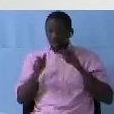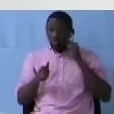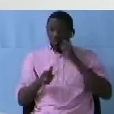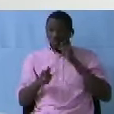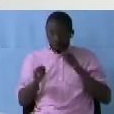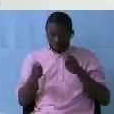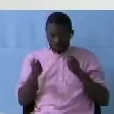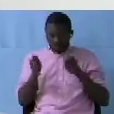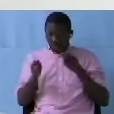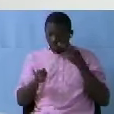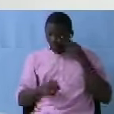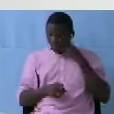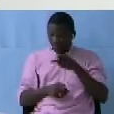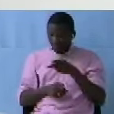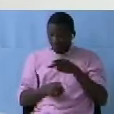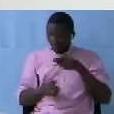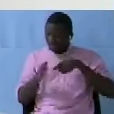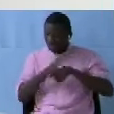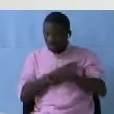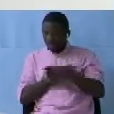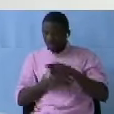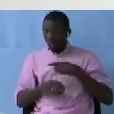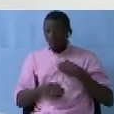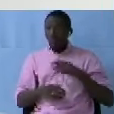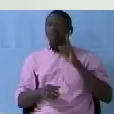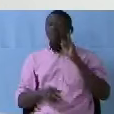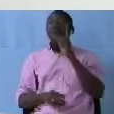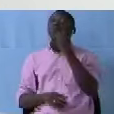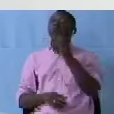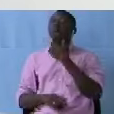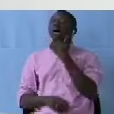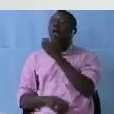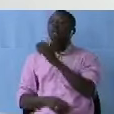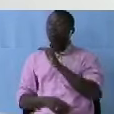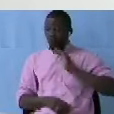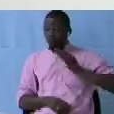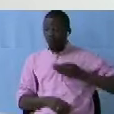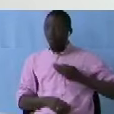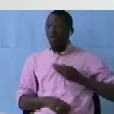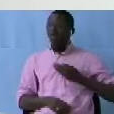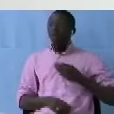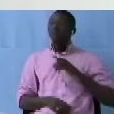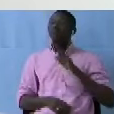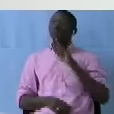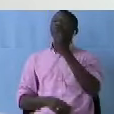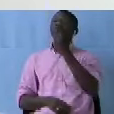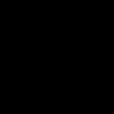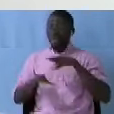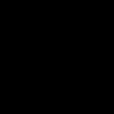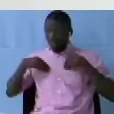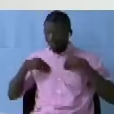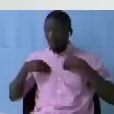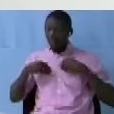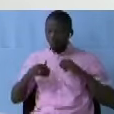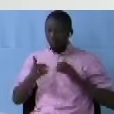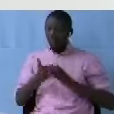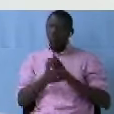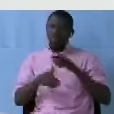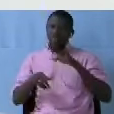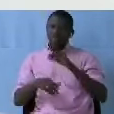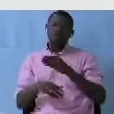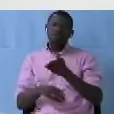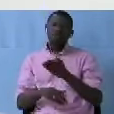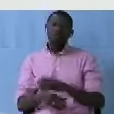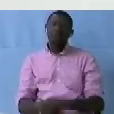verbal consent is okay. Cheri jigen bi tamit su fekkene yang ko set mo xam nga jëfo machine wala leneen lo mu